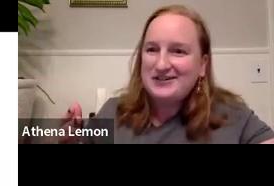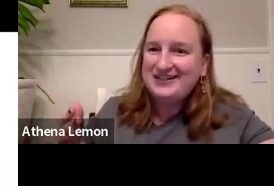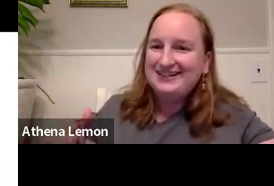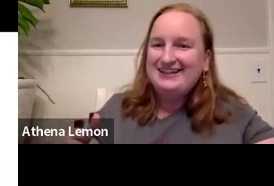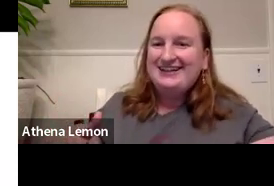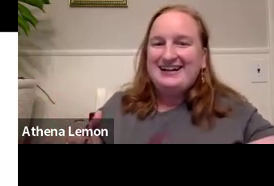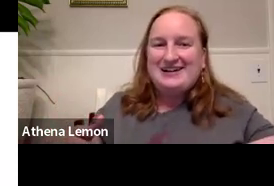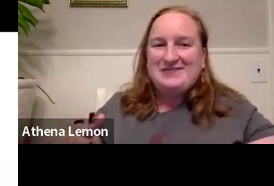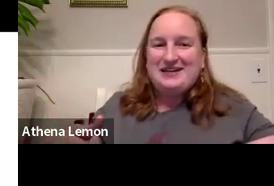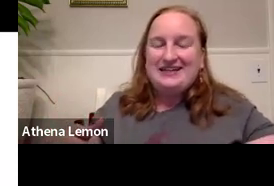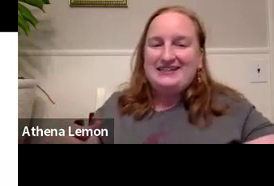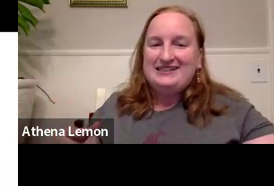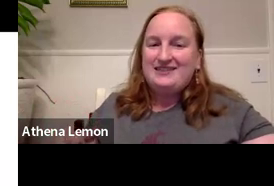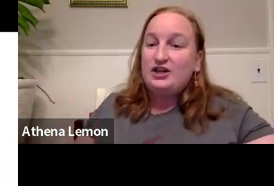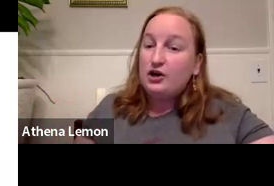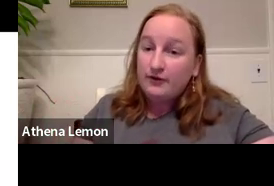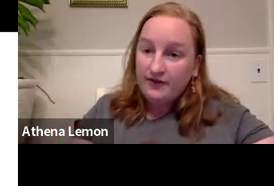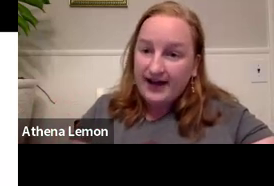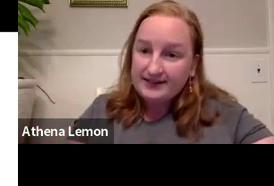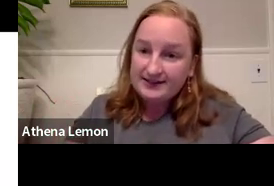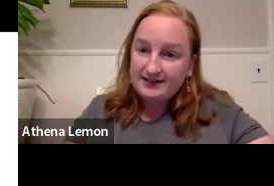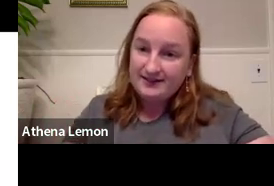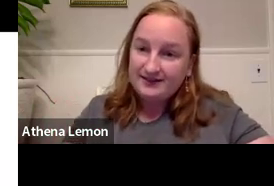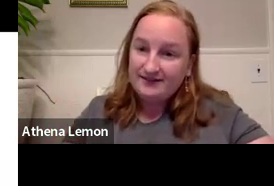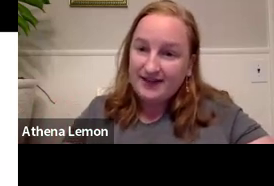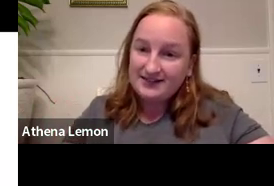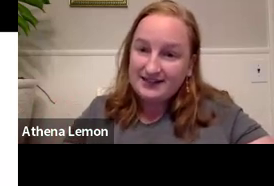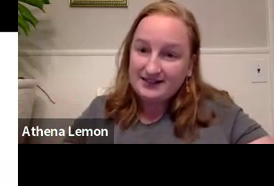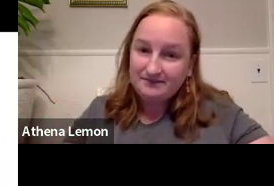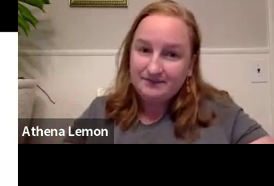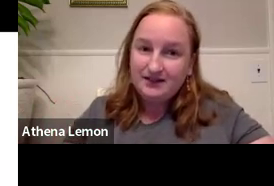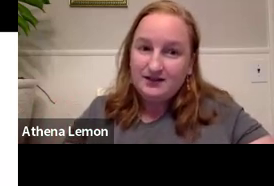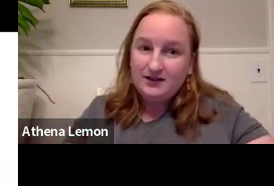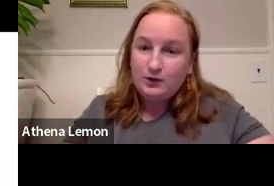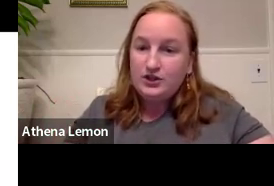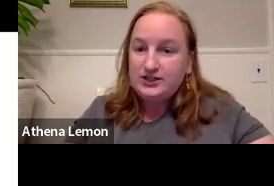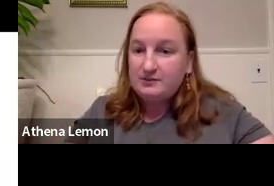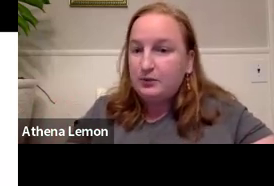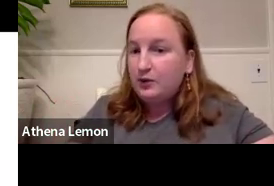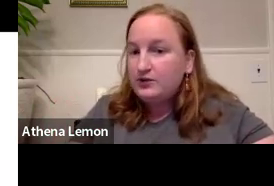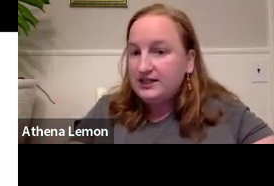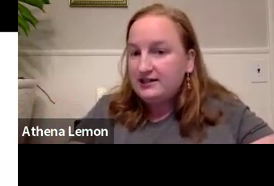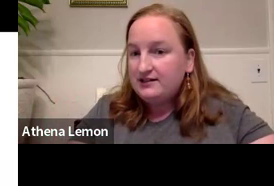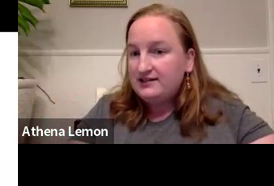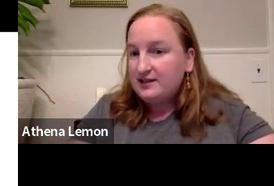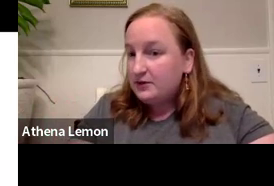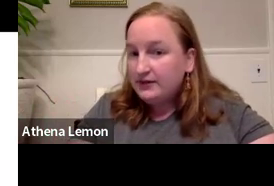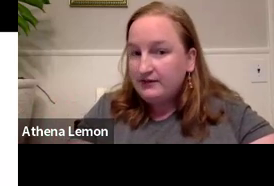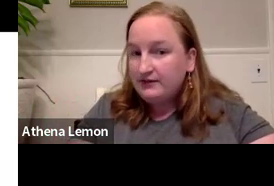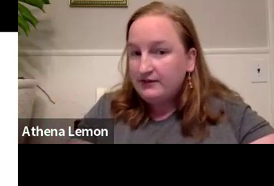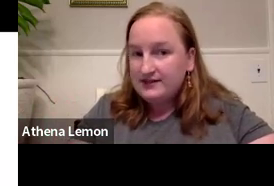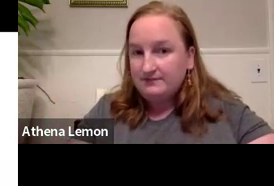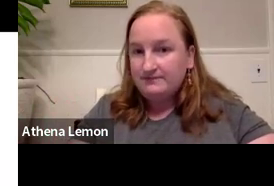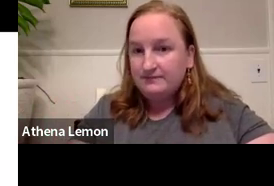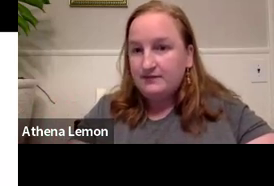technological option is the Novavax vaccine, which is a protein